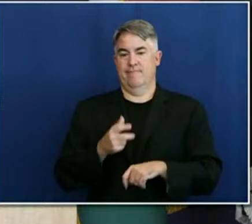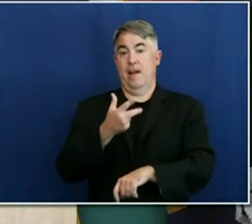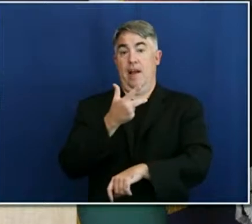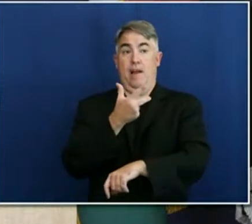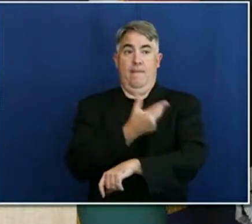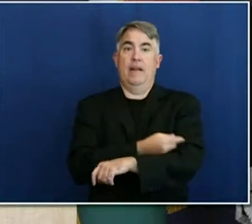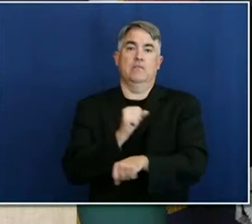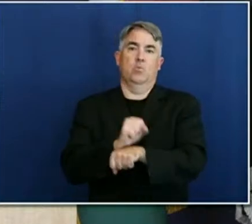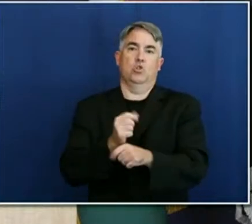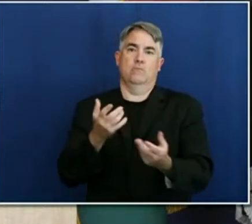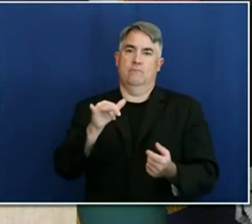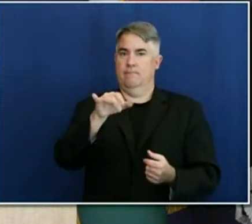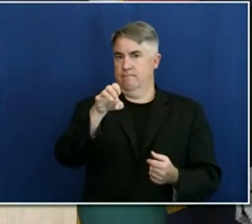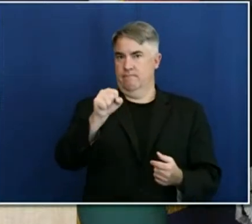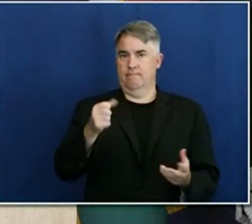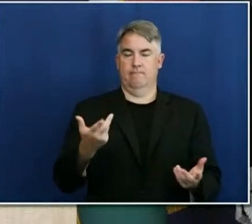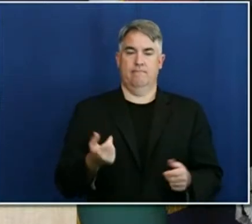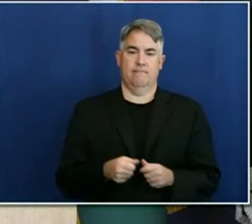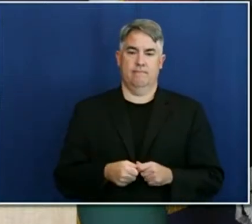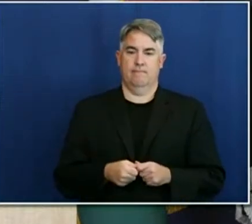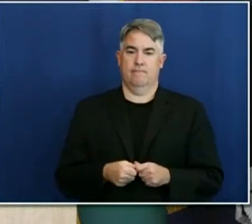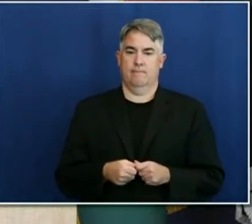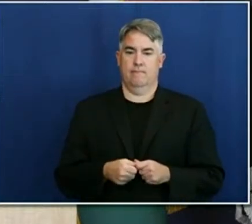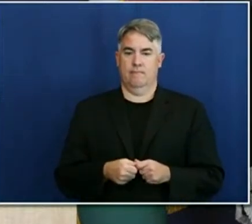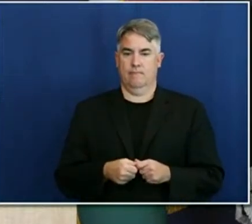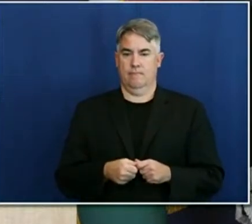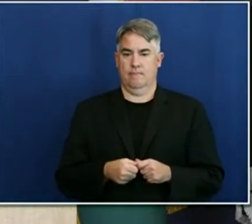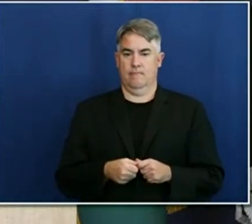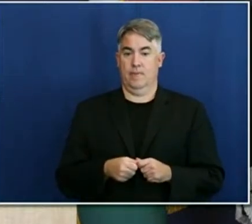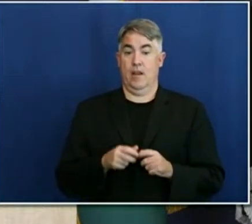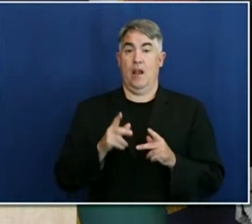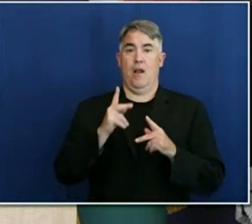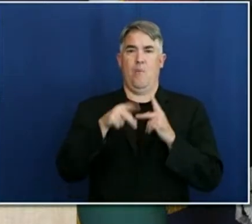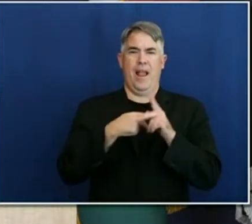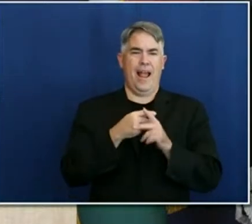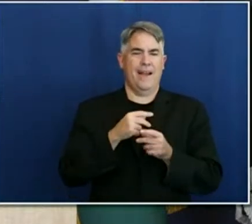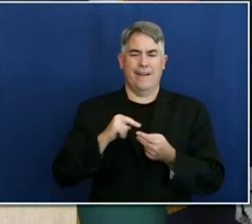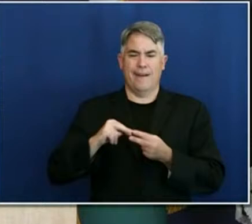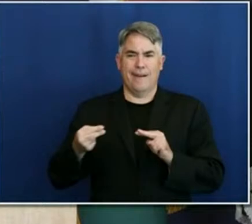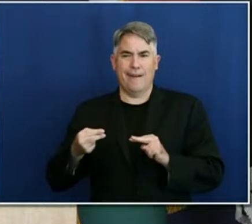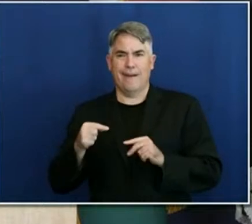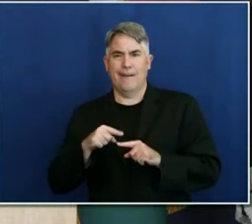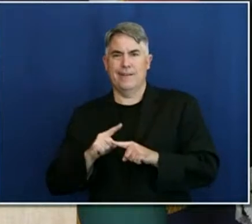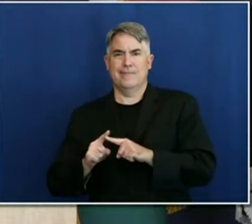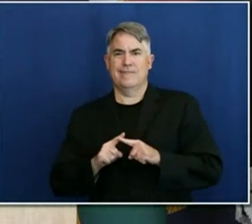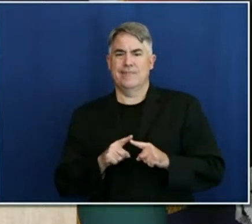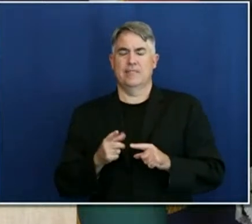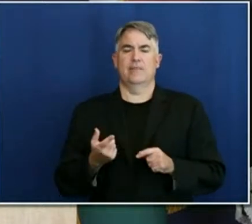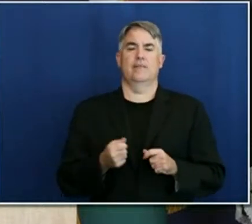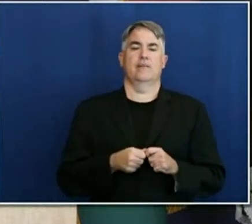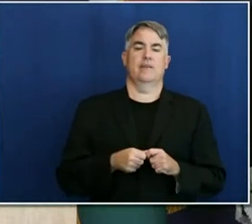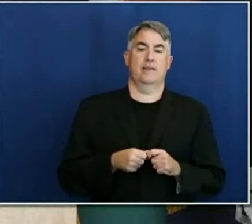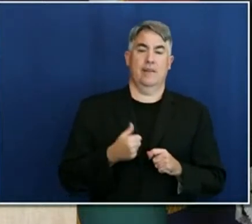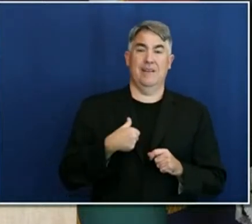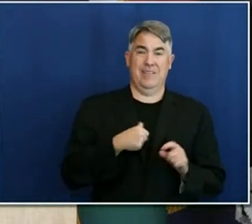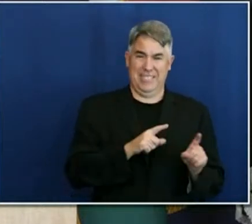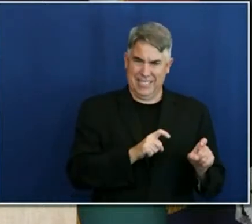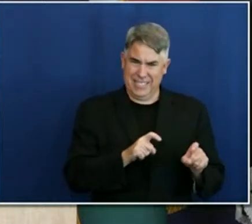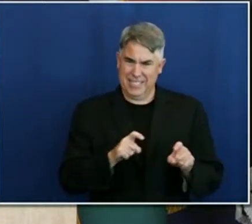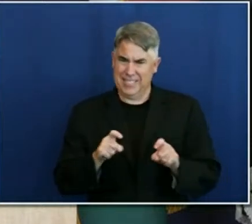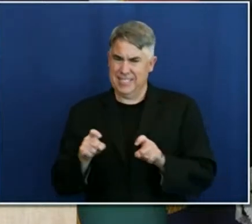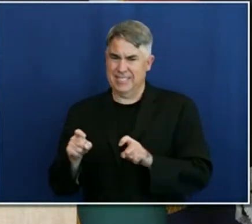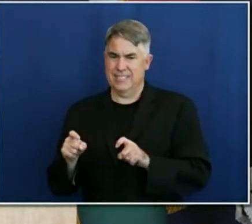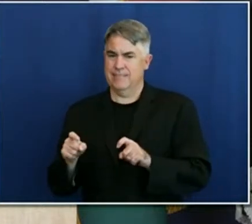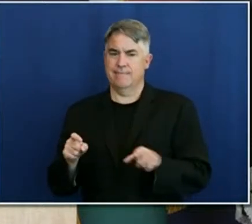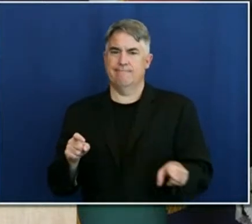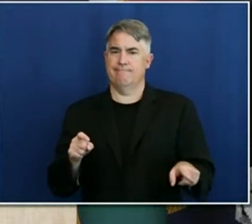of sequencing, most of these cases don't have enough virus to be able to even sequence. So I don't have the exact numbers of